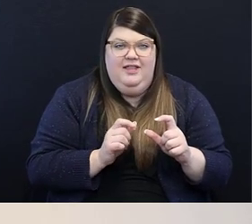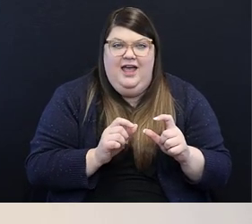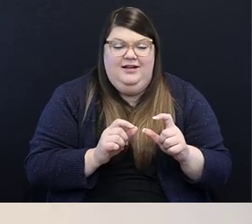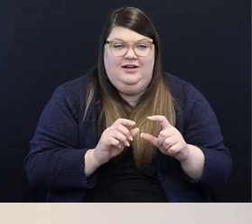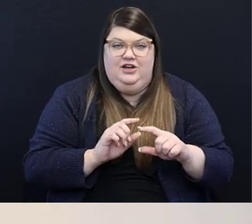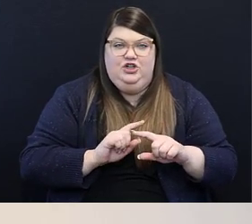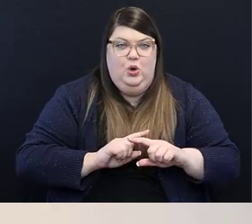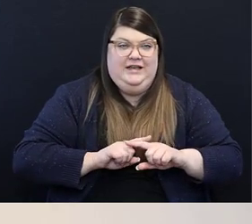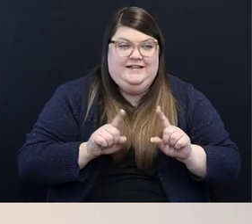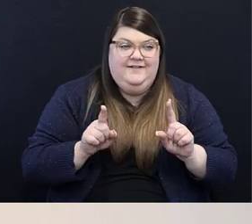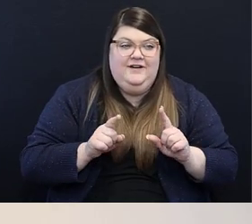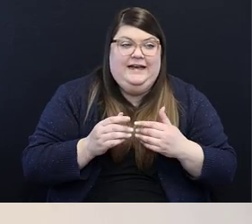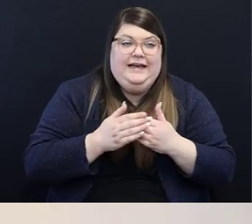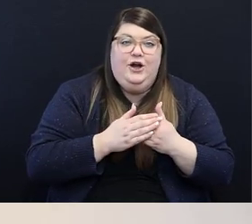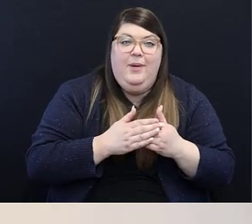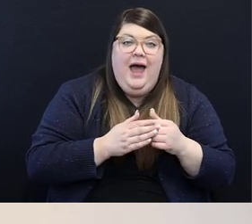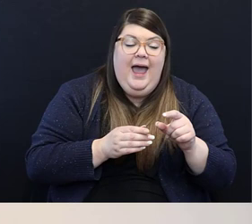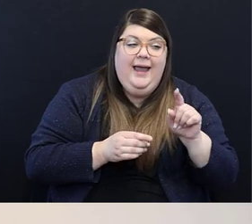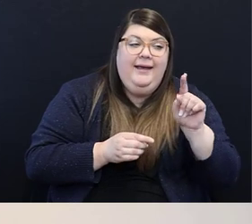that's nearby.